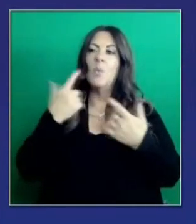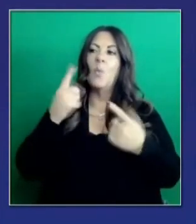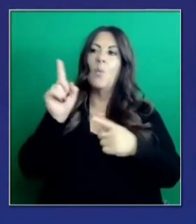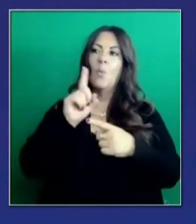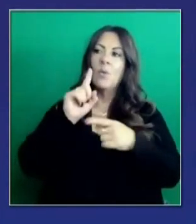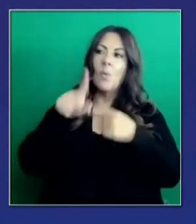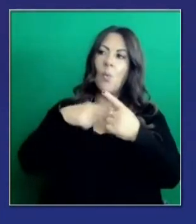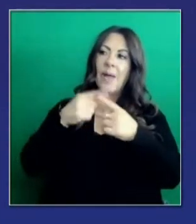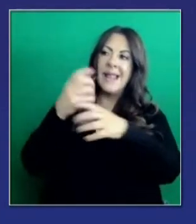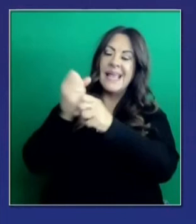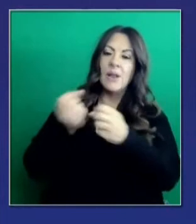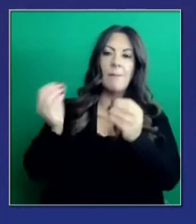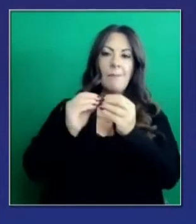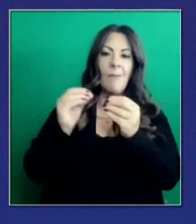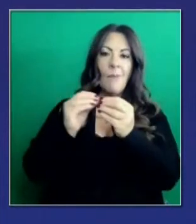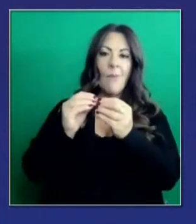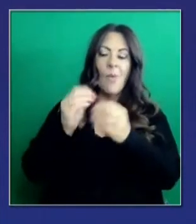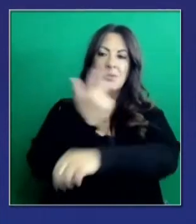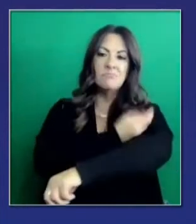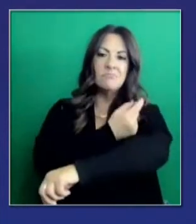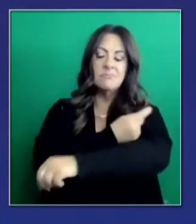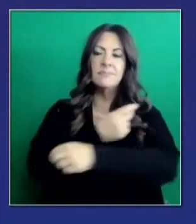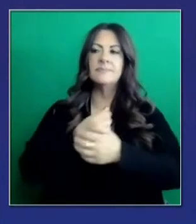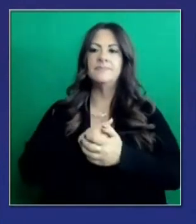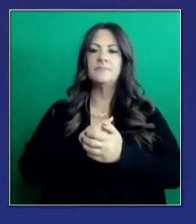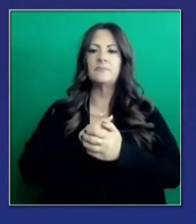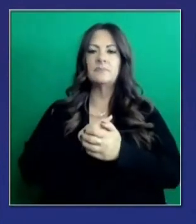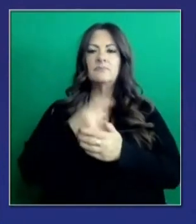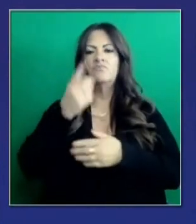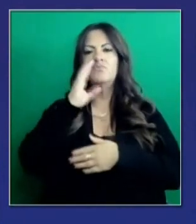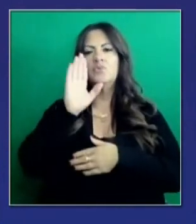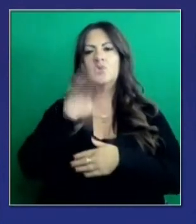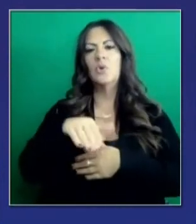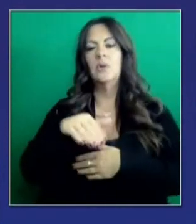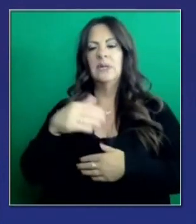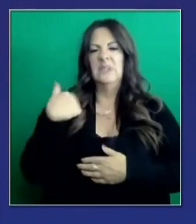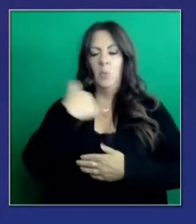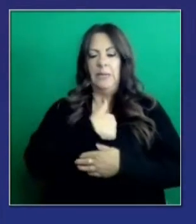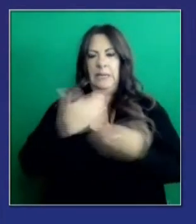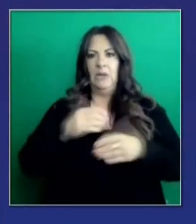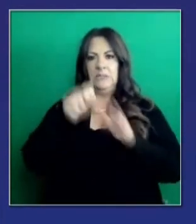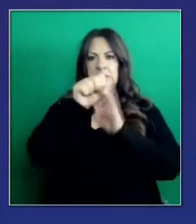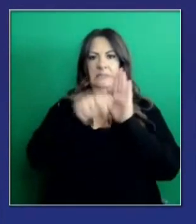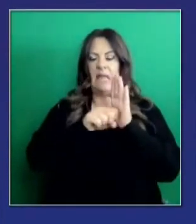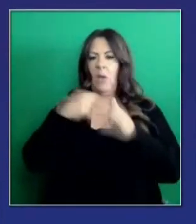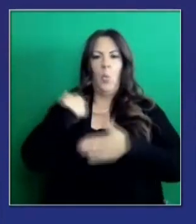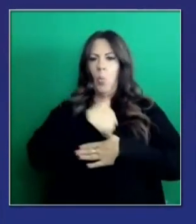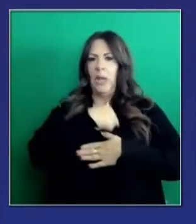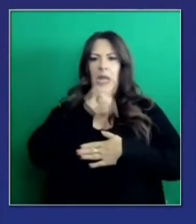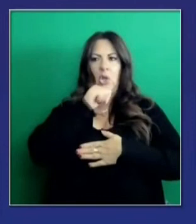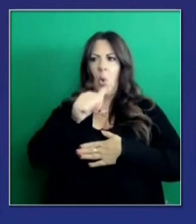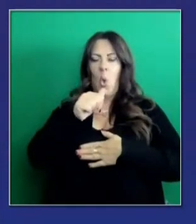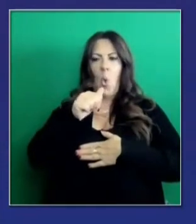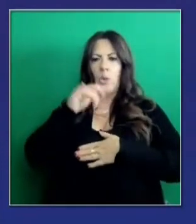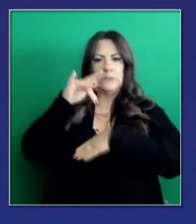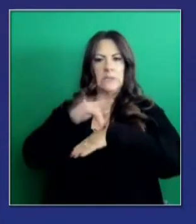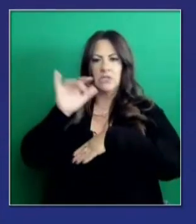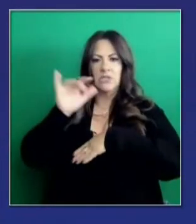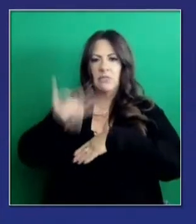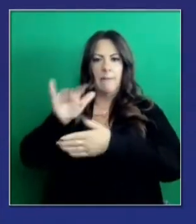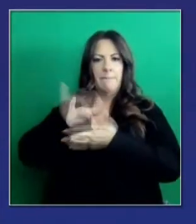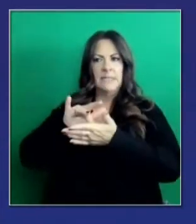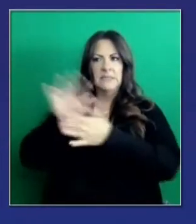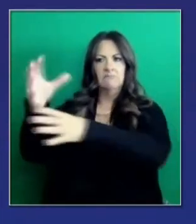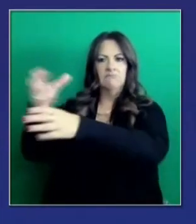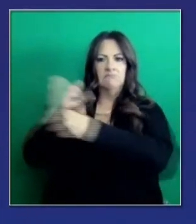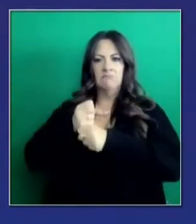first doses at the local level. I'll remind you, the state of California doesn't receive any doses. California doesn't have any doses in its cache. We don't